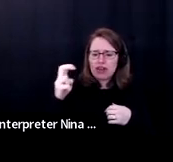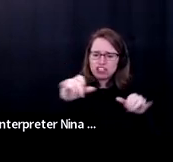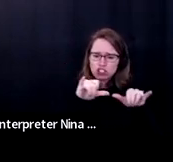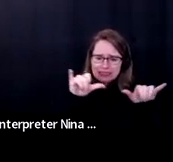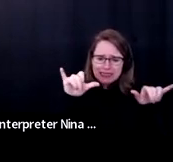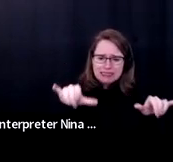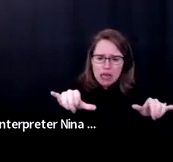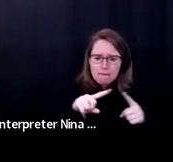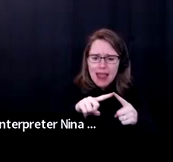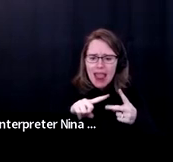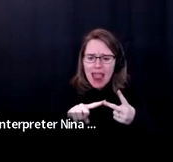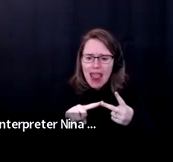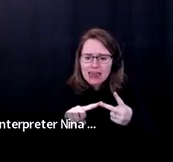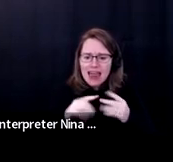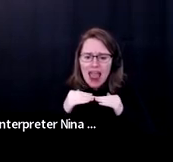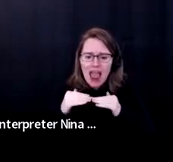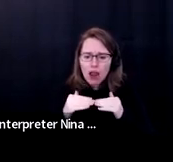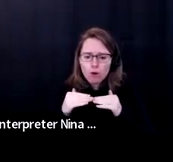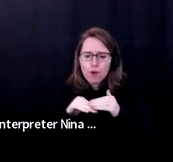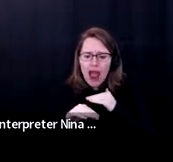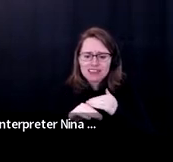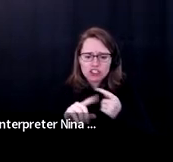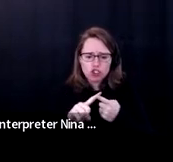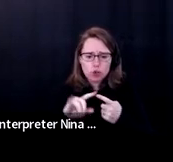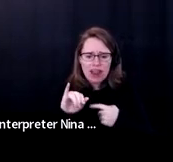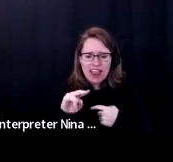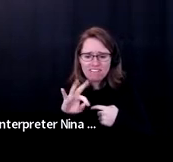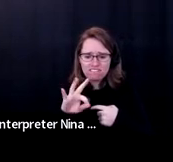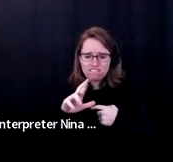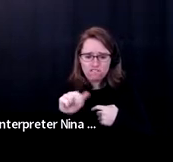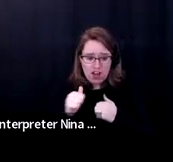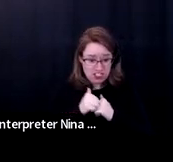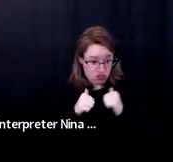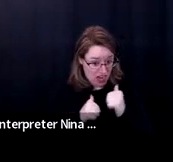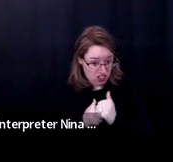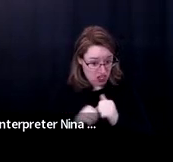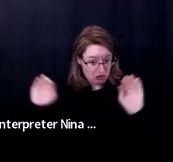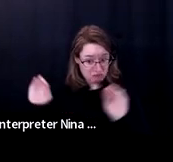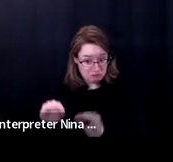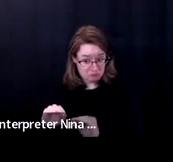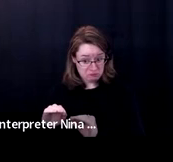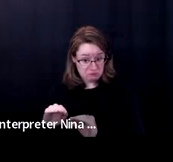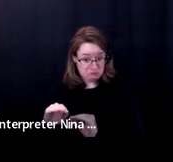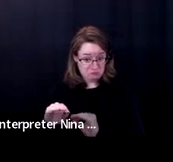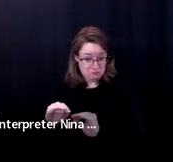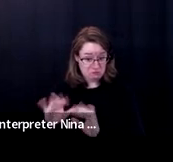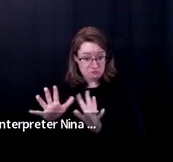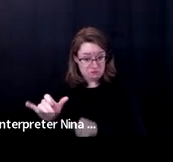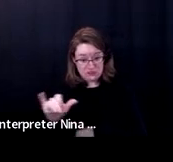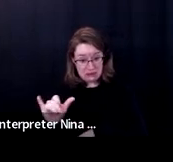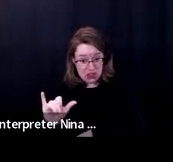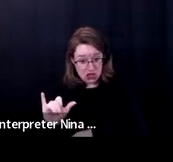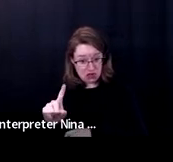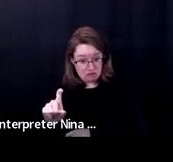saw a equitable access to infrastructure. I didn't know if that was kind of the same token or if